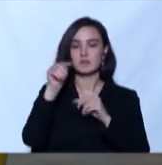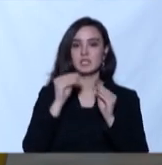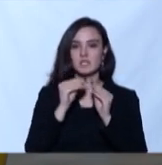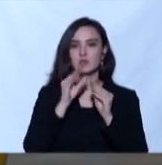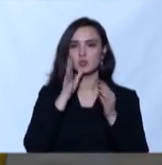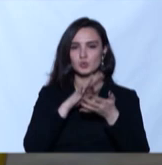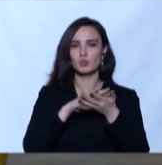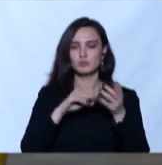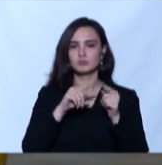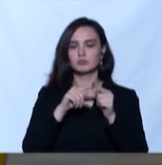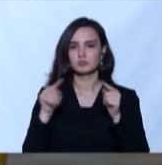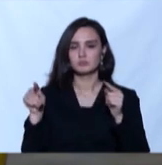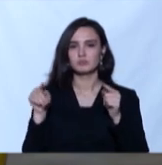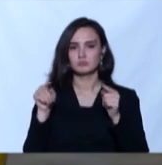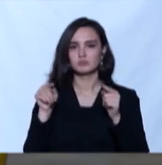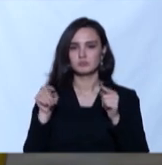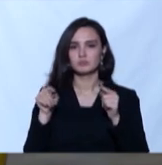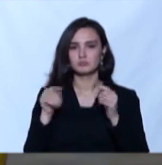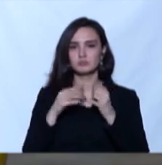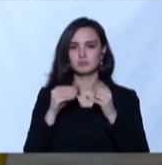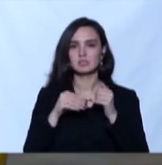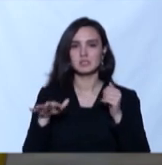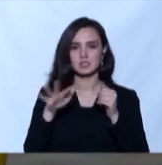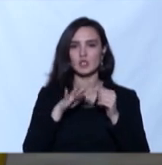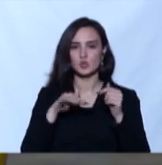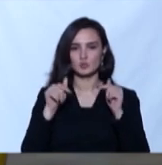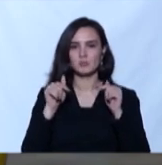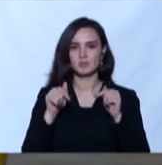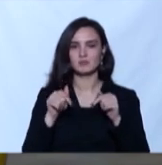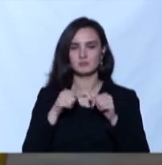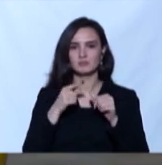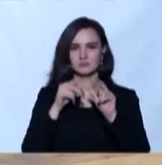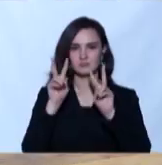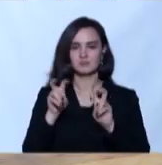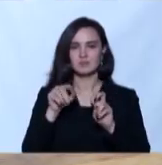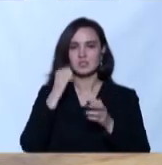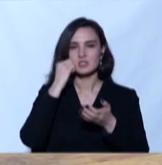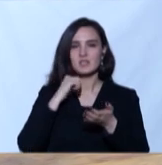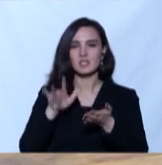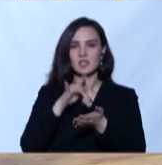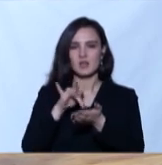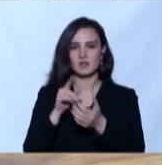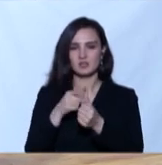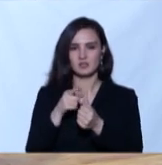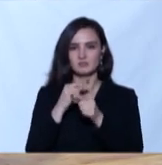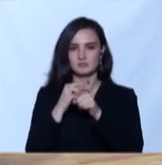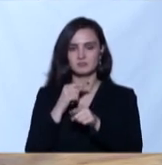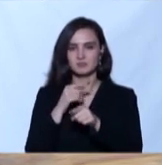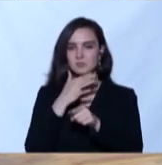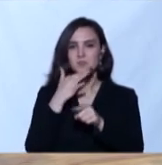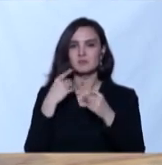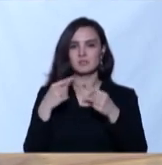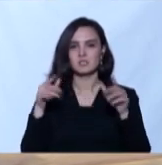the way, they spend most of their time in the Land of Oz. The Land of Oz includes the Emerald City, the Yellow Brick Road, and many